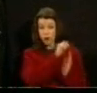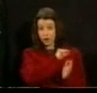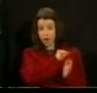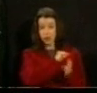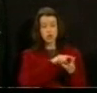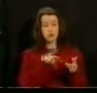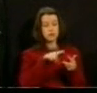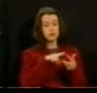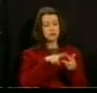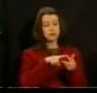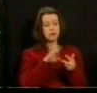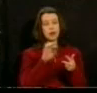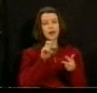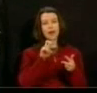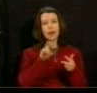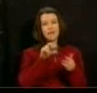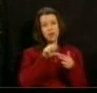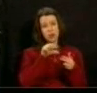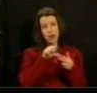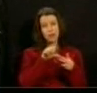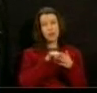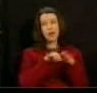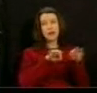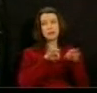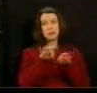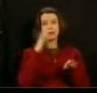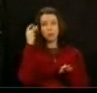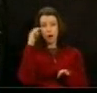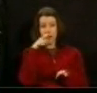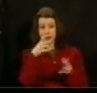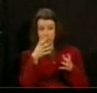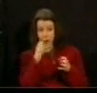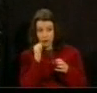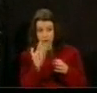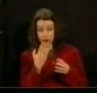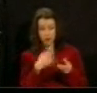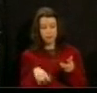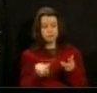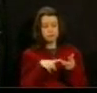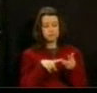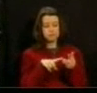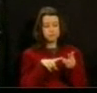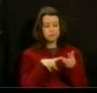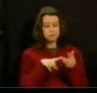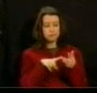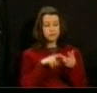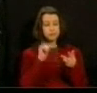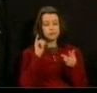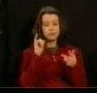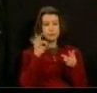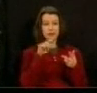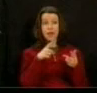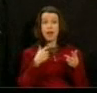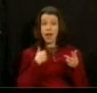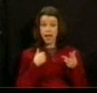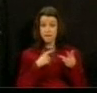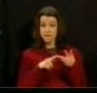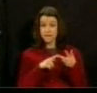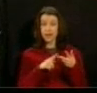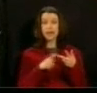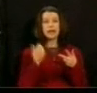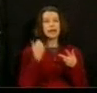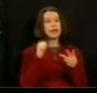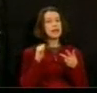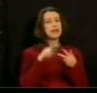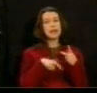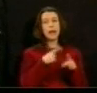a cover letter that expresses why they wish the position, and if they have it, any other